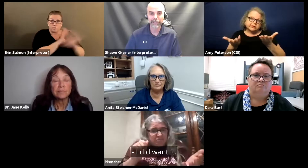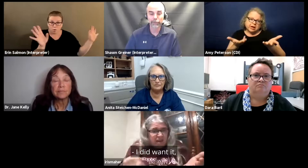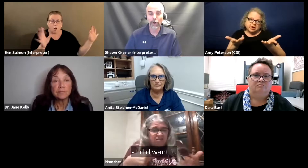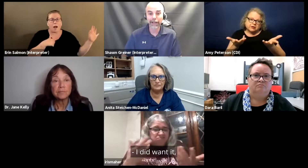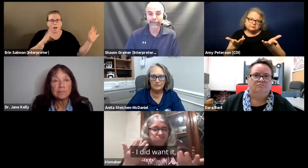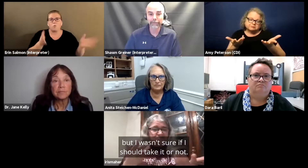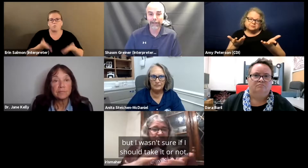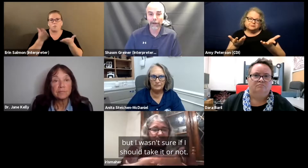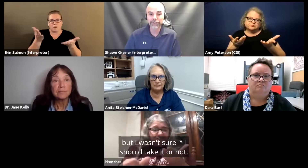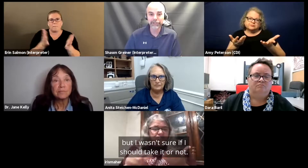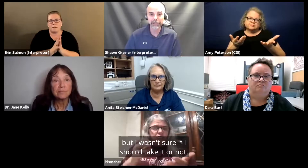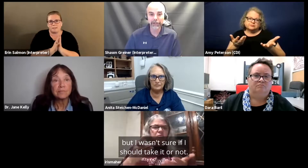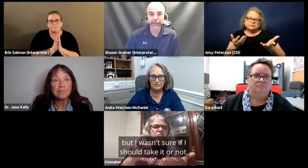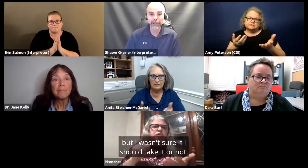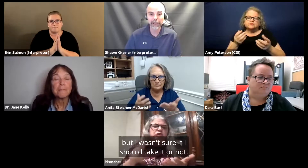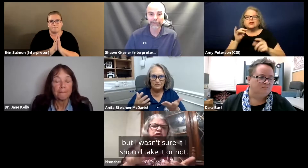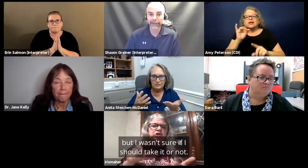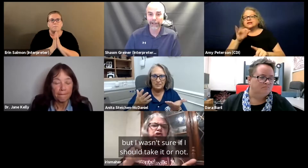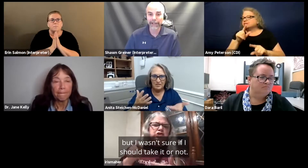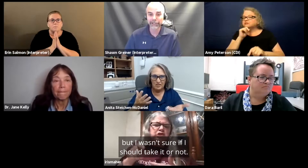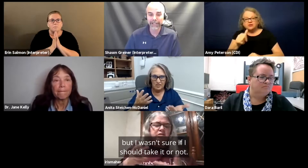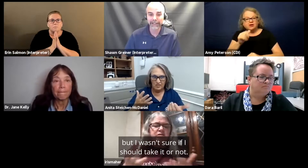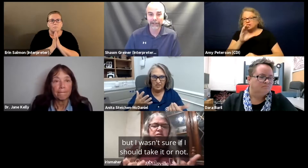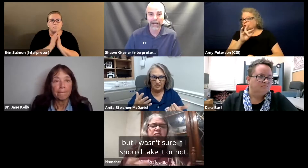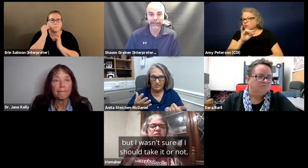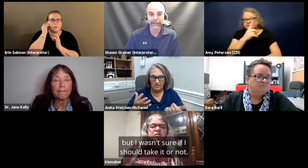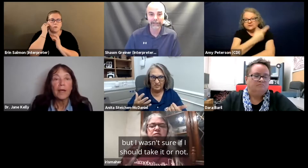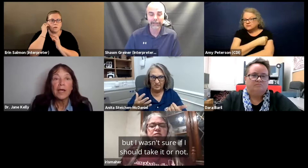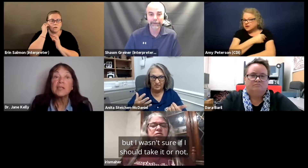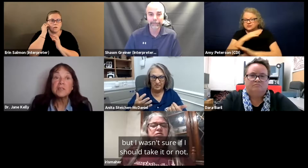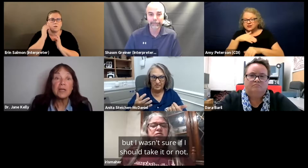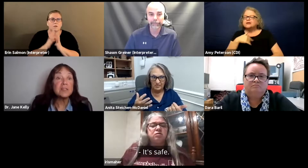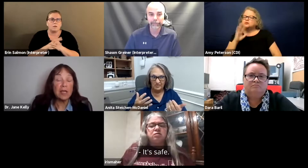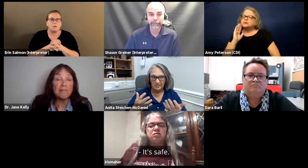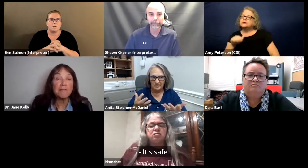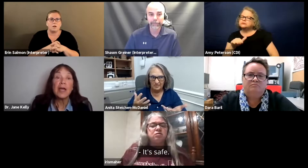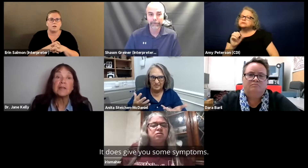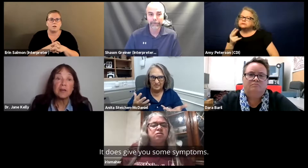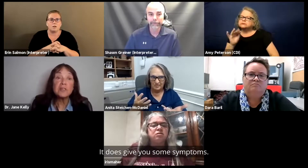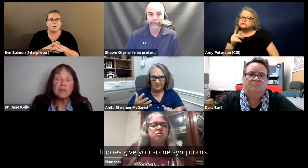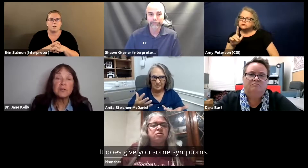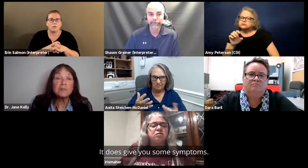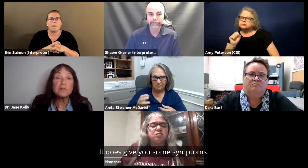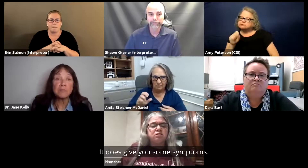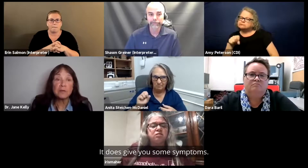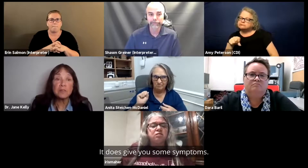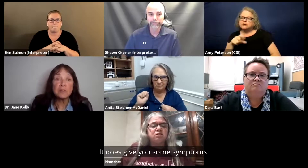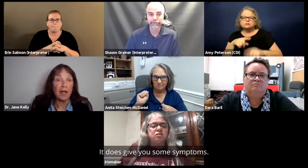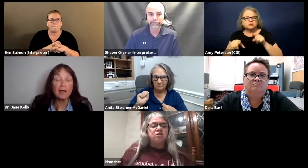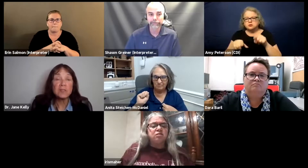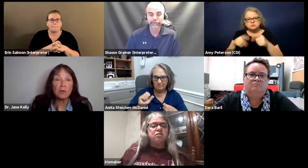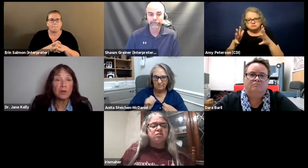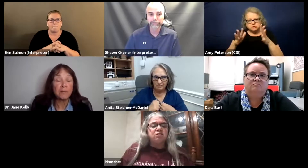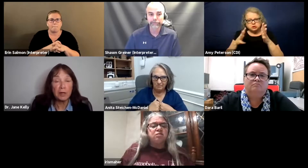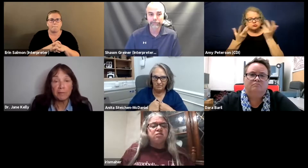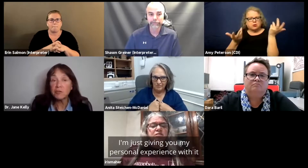I did want it, but I wasn't sure if I should take it or not. It's safe. It does give you some symptoms. I